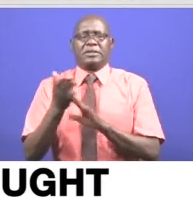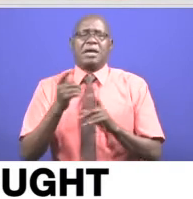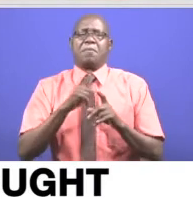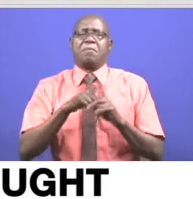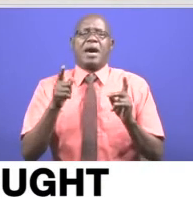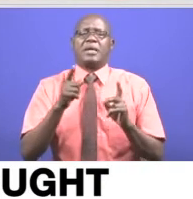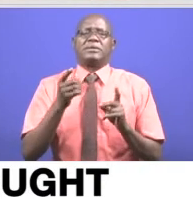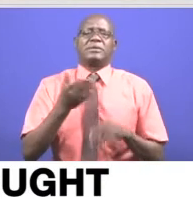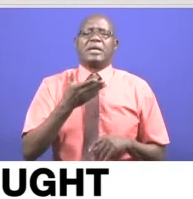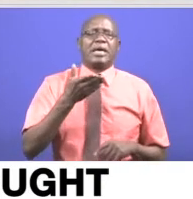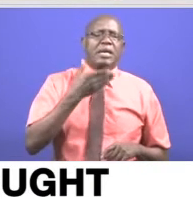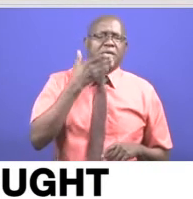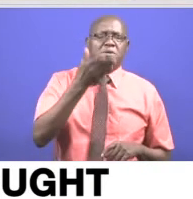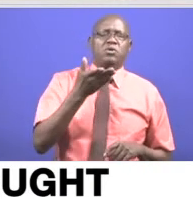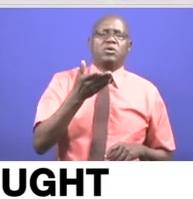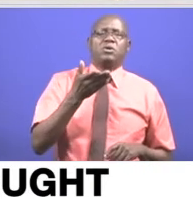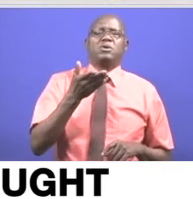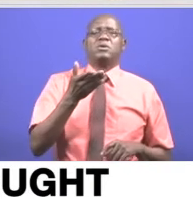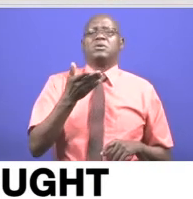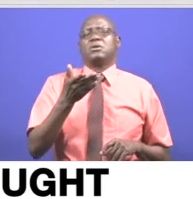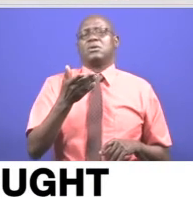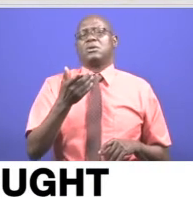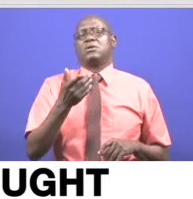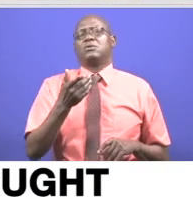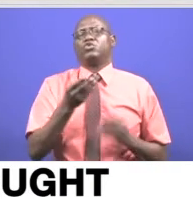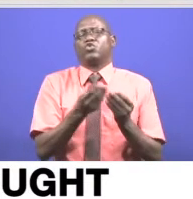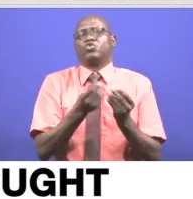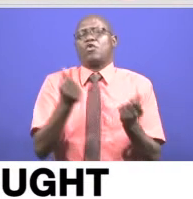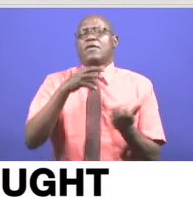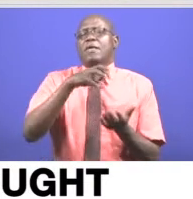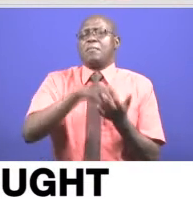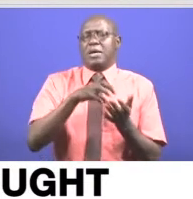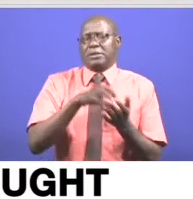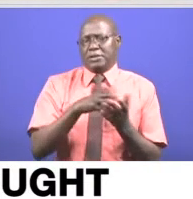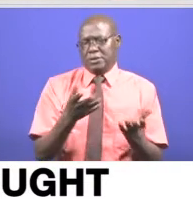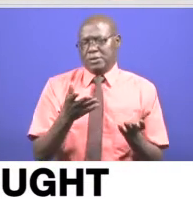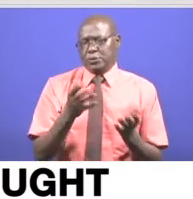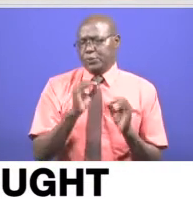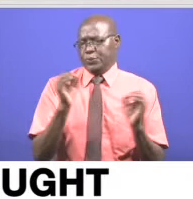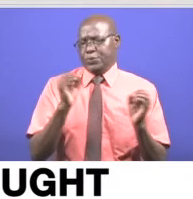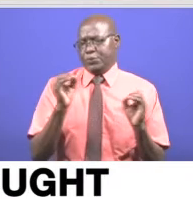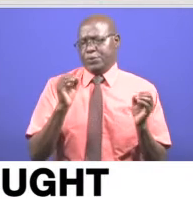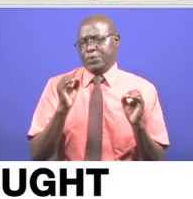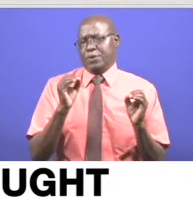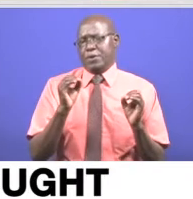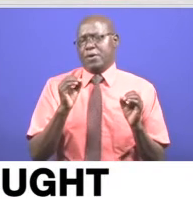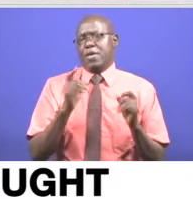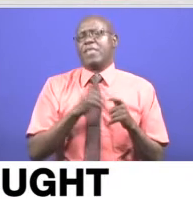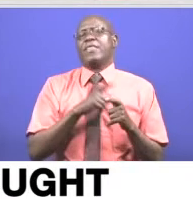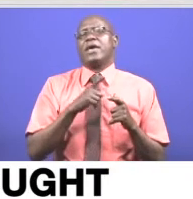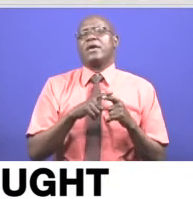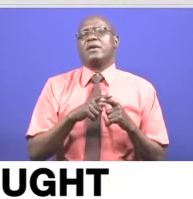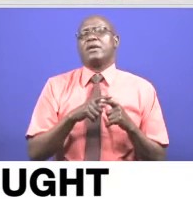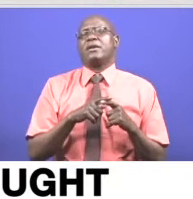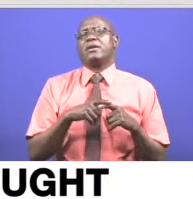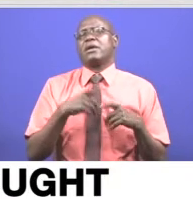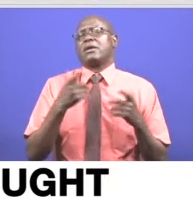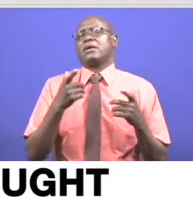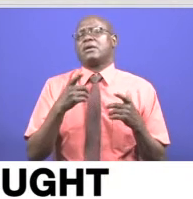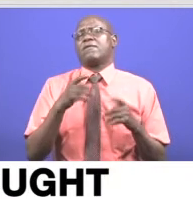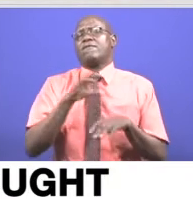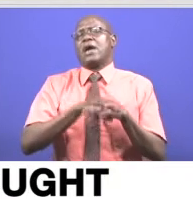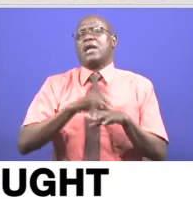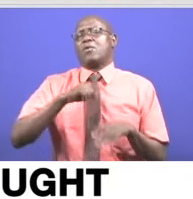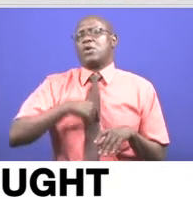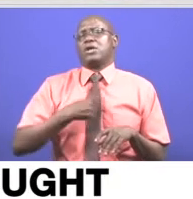respond to dealing with the matter so that we don't find ourselves on and off, which